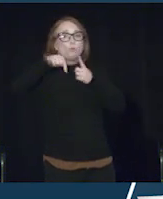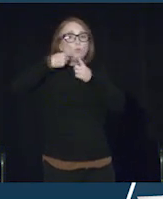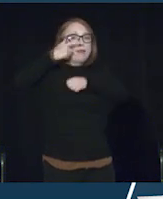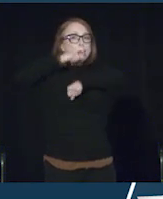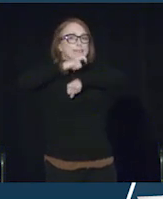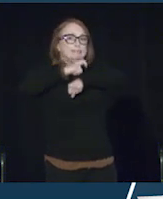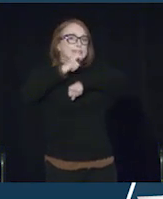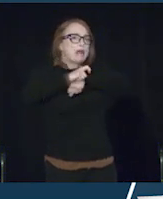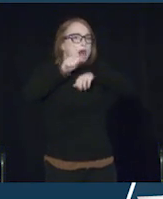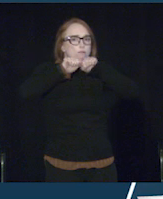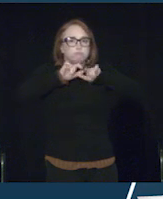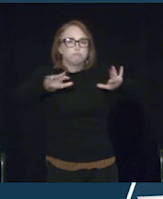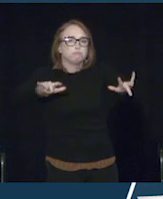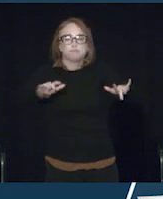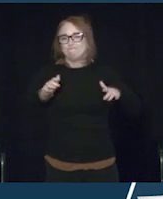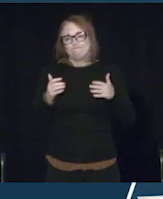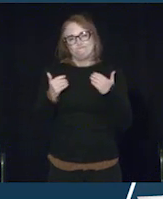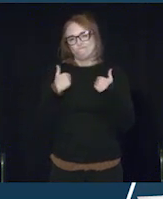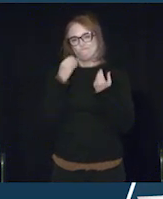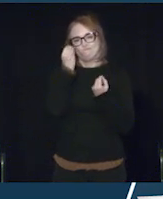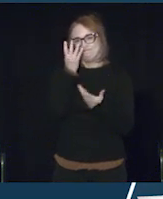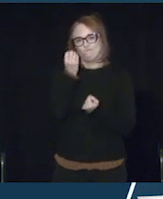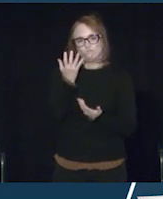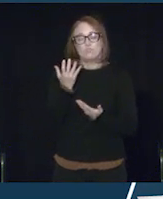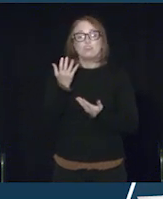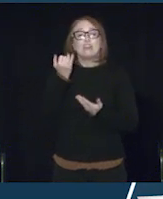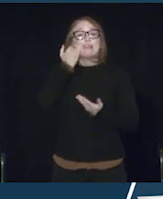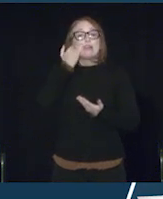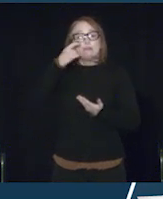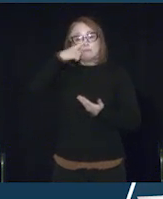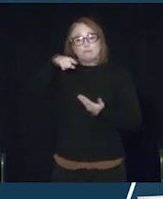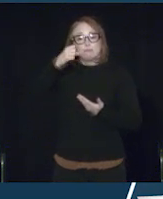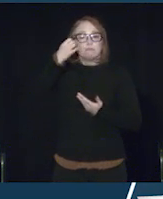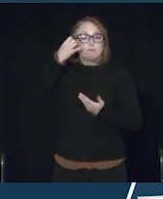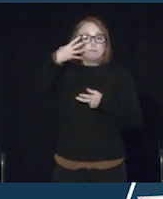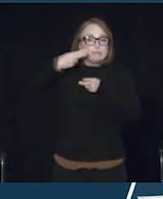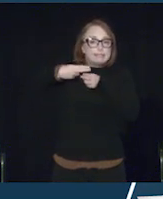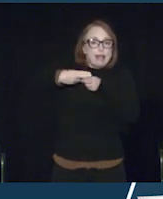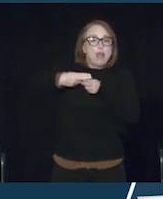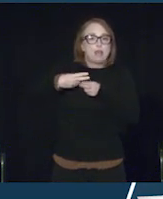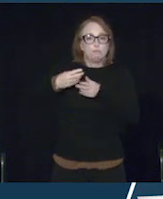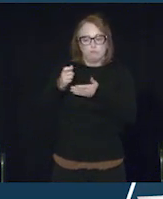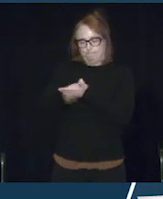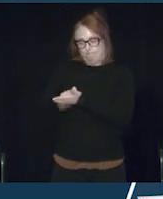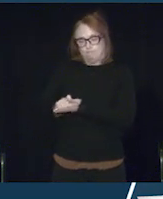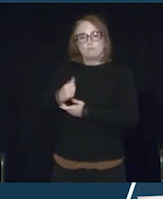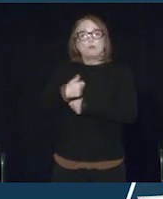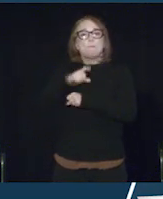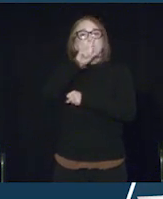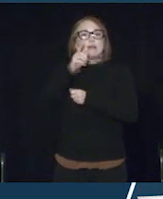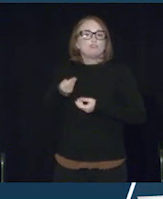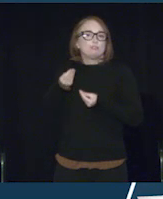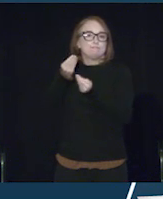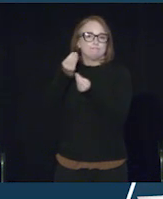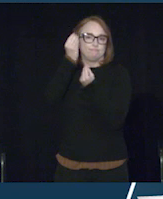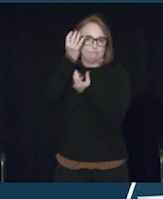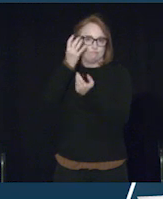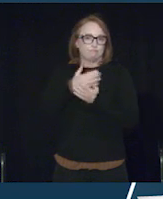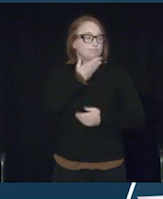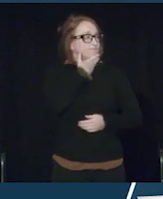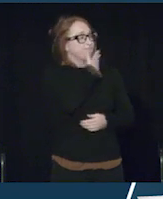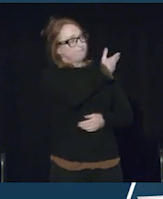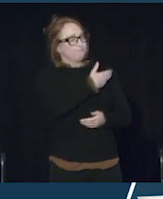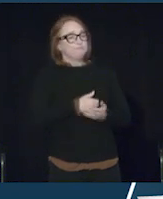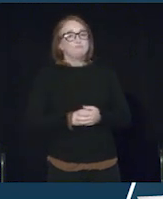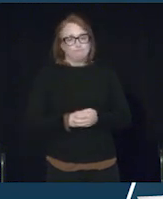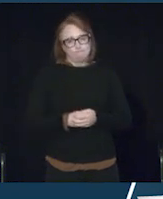I don't have that information, but if you give me your name, I will make sure that I get that information to you. You're welcome. Yes,